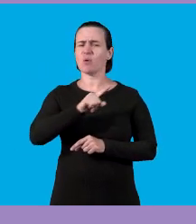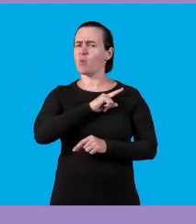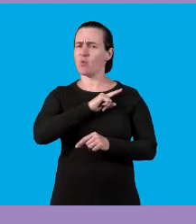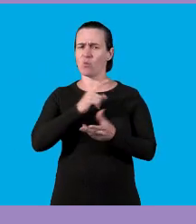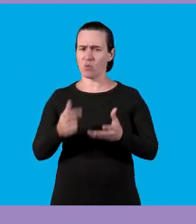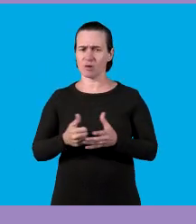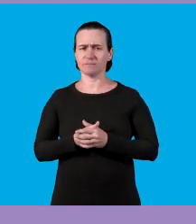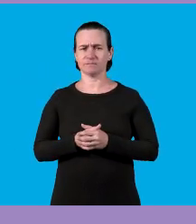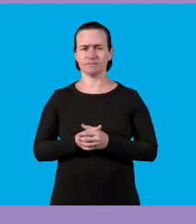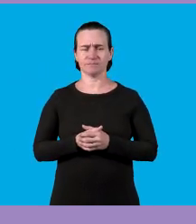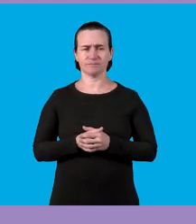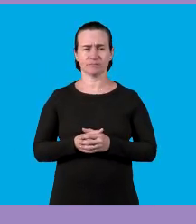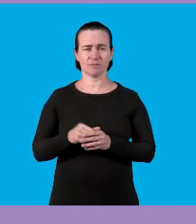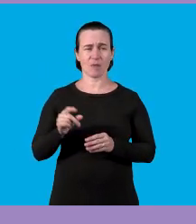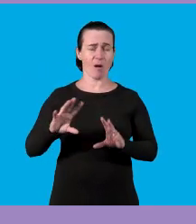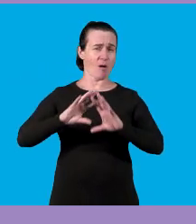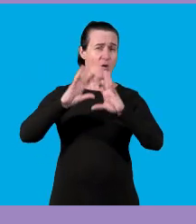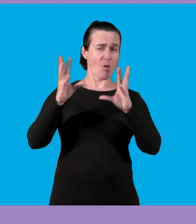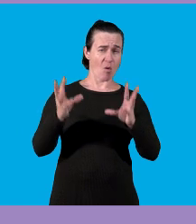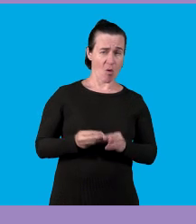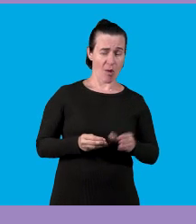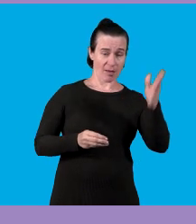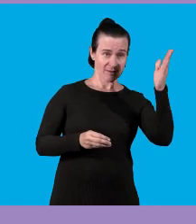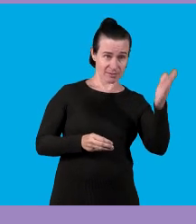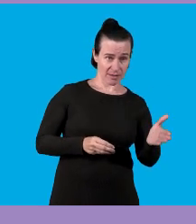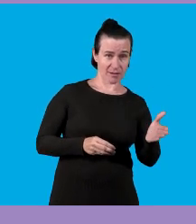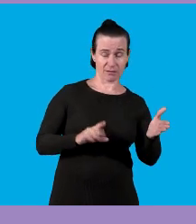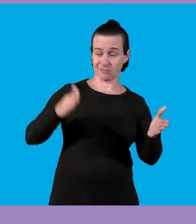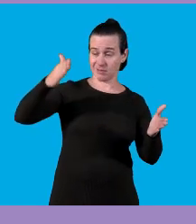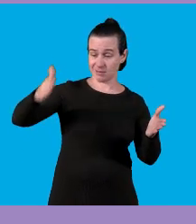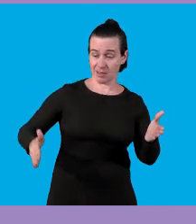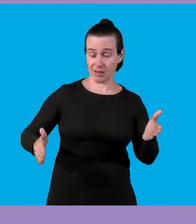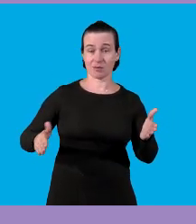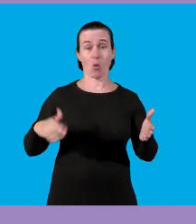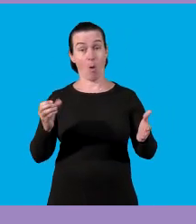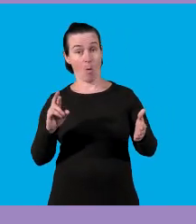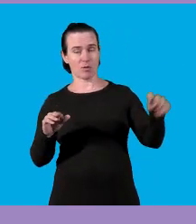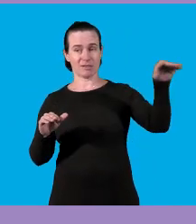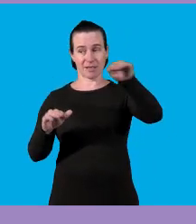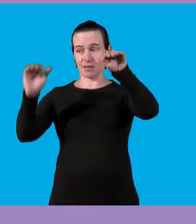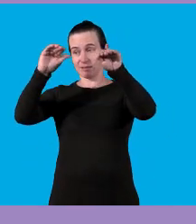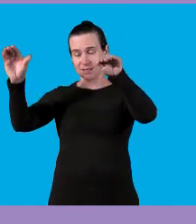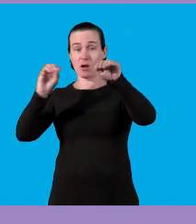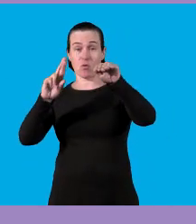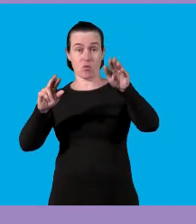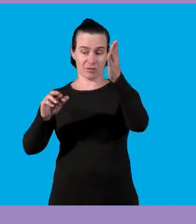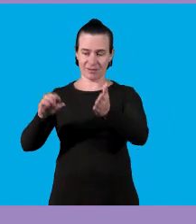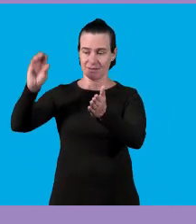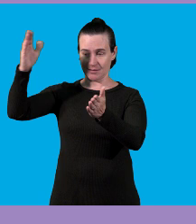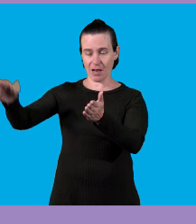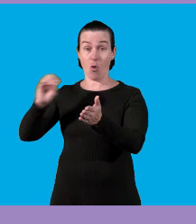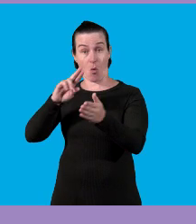FGHJ, and my reason would be all corresponding sides, all